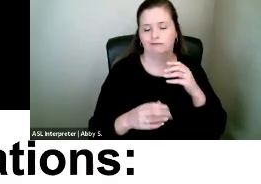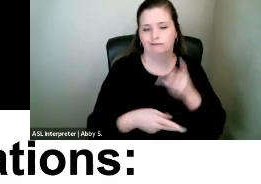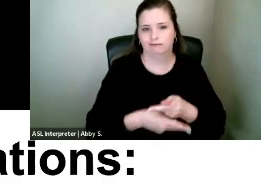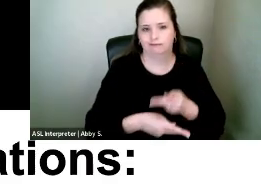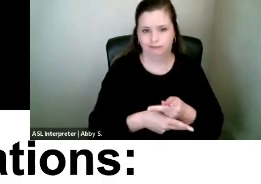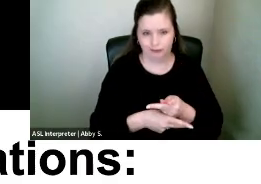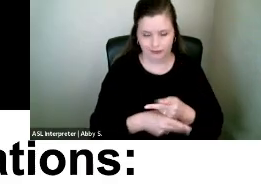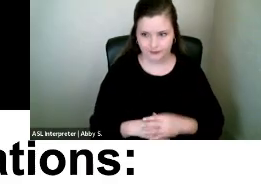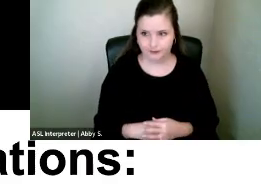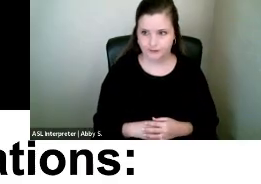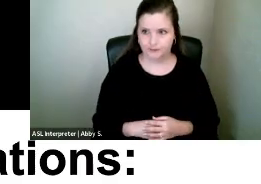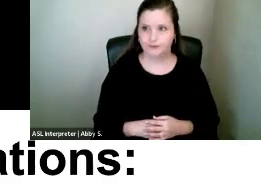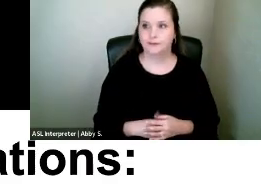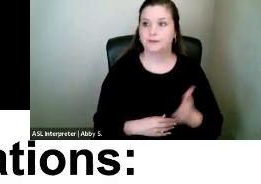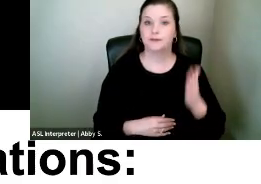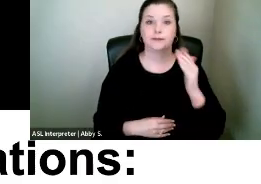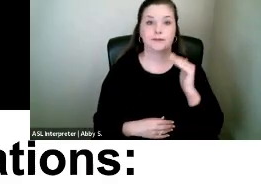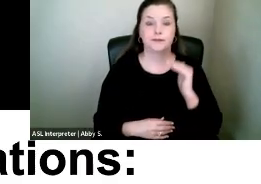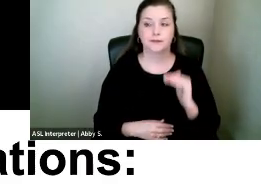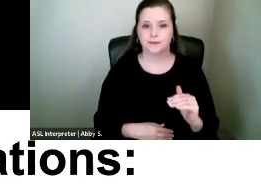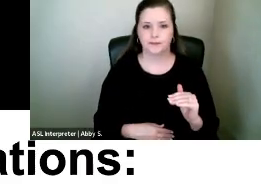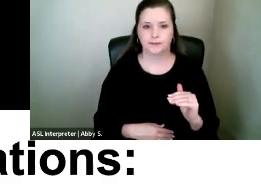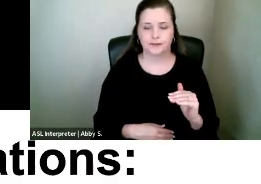While FEMA coordinates